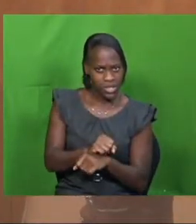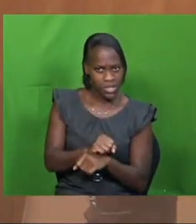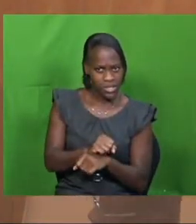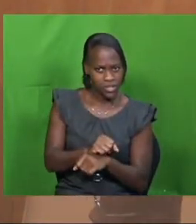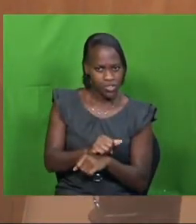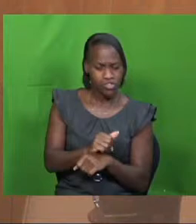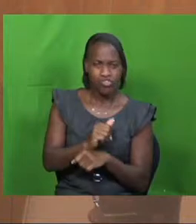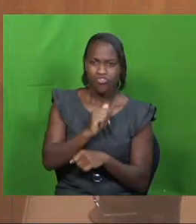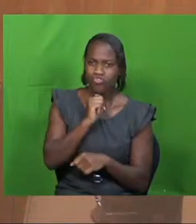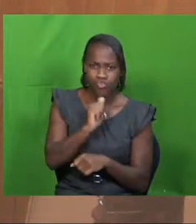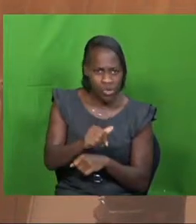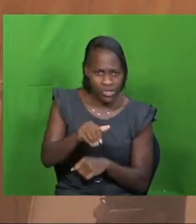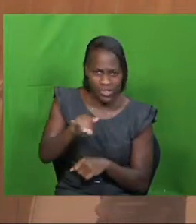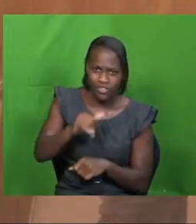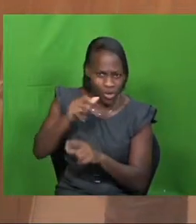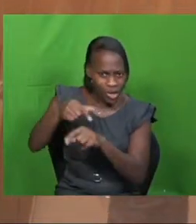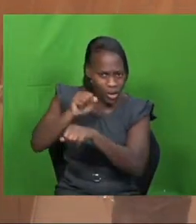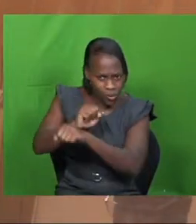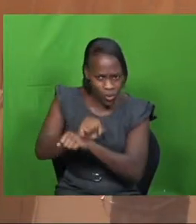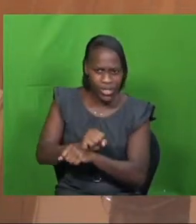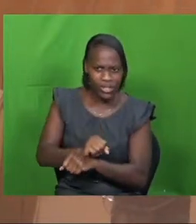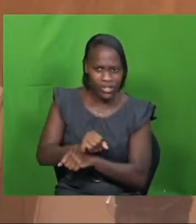not under absent.